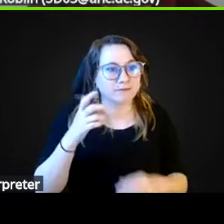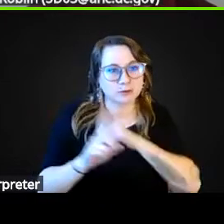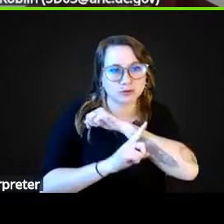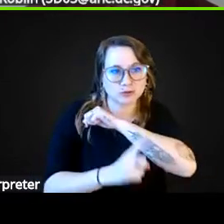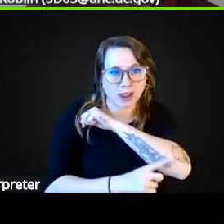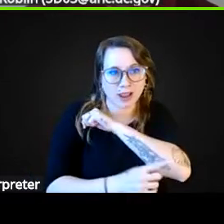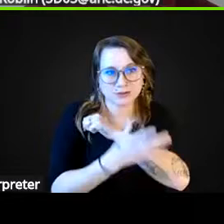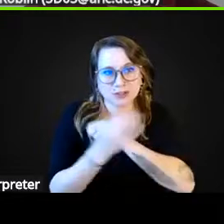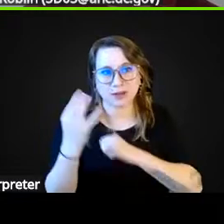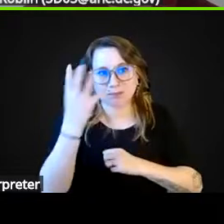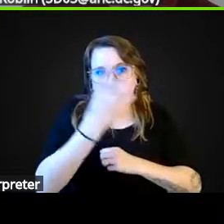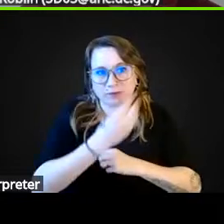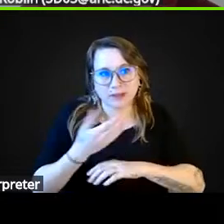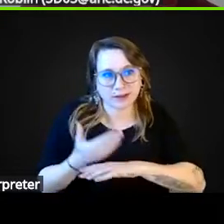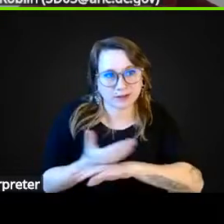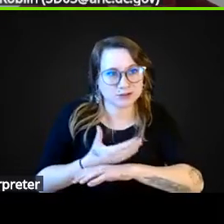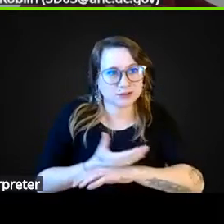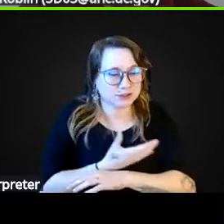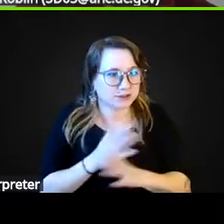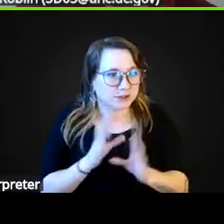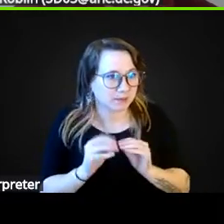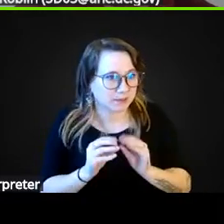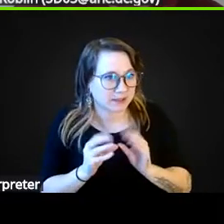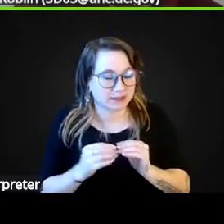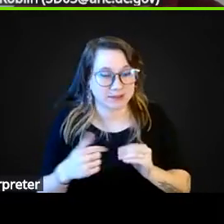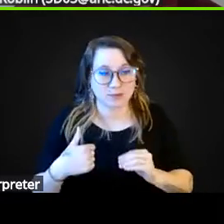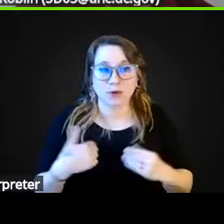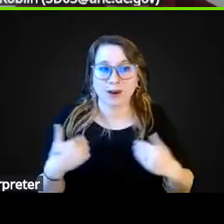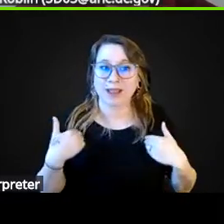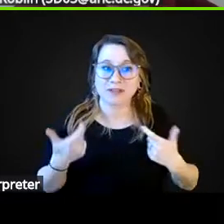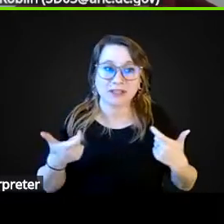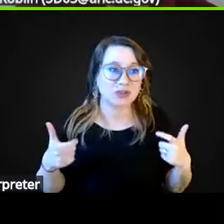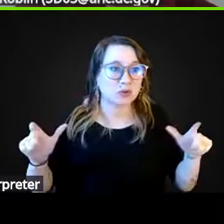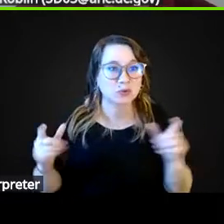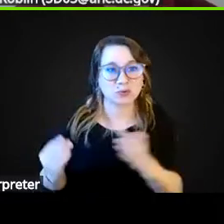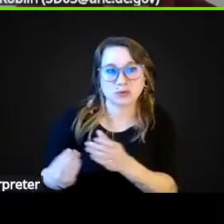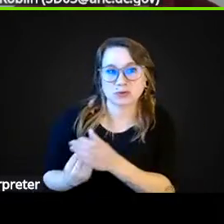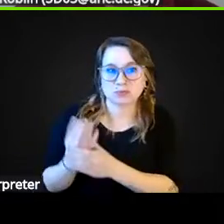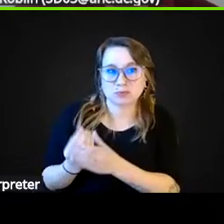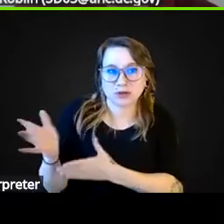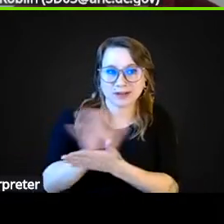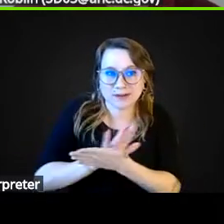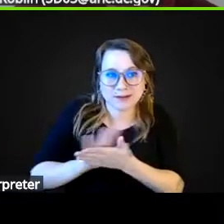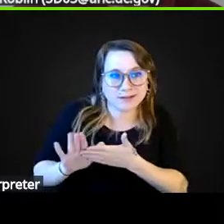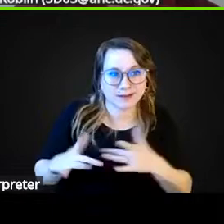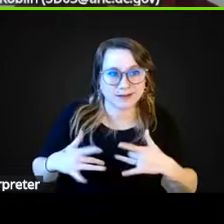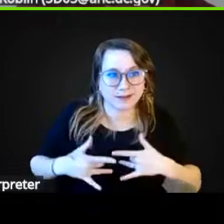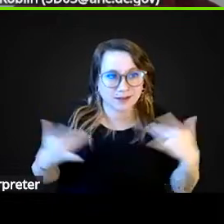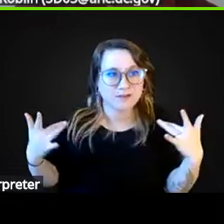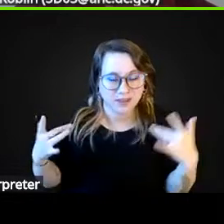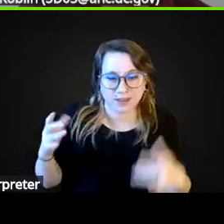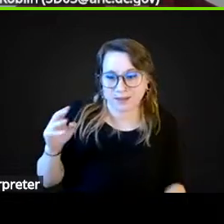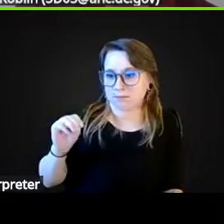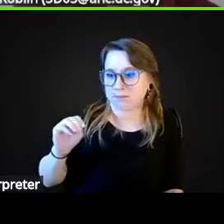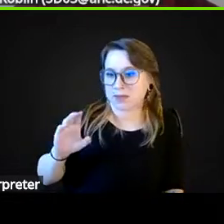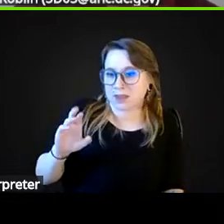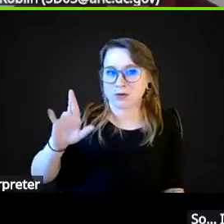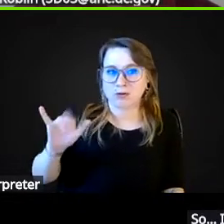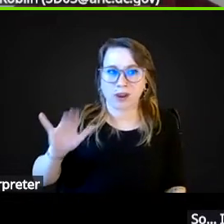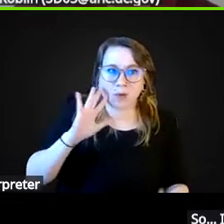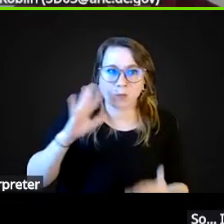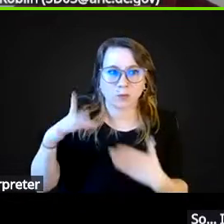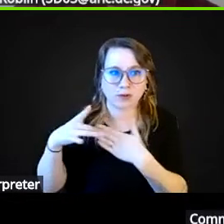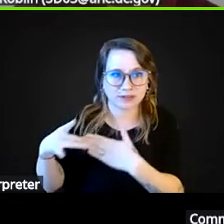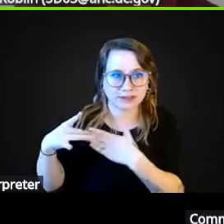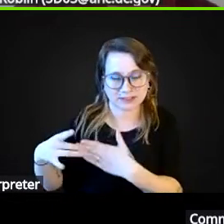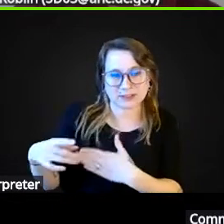And we're having a huge spring cleaning event which Commissioner McCray is spearheading, and